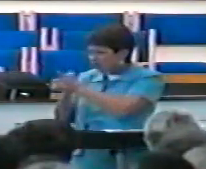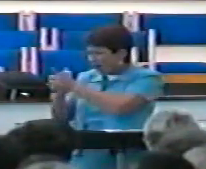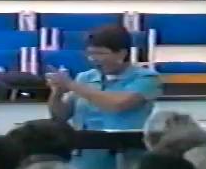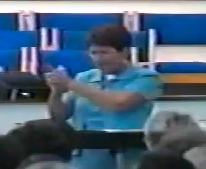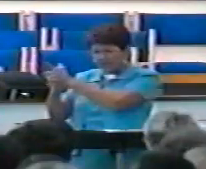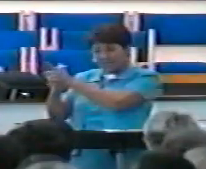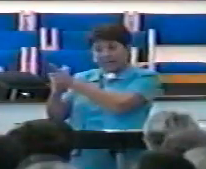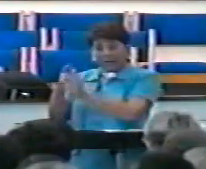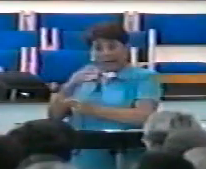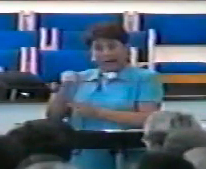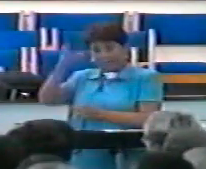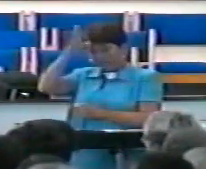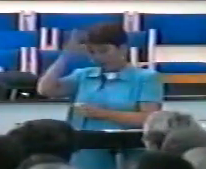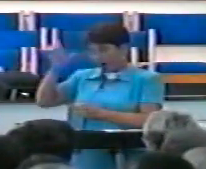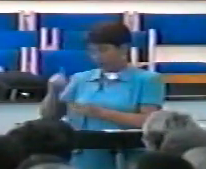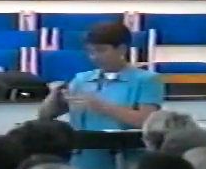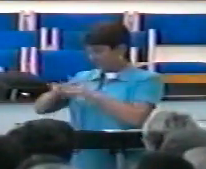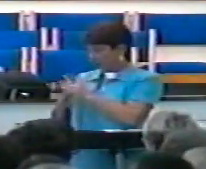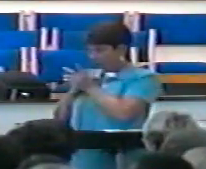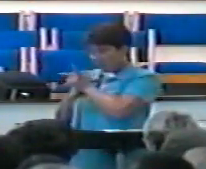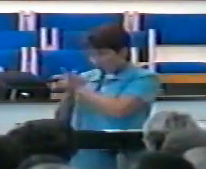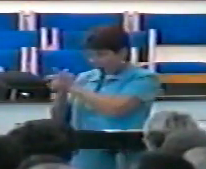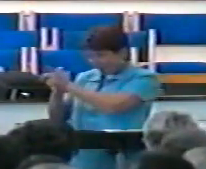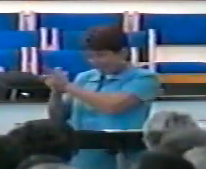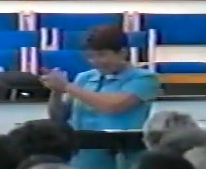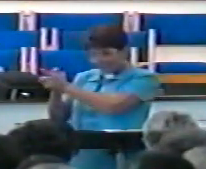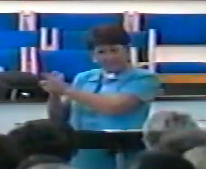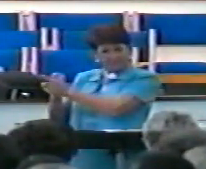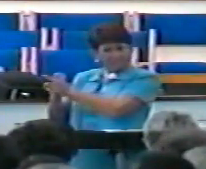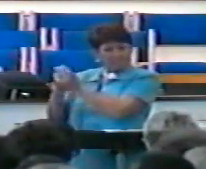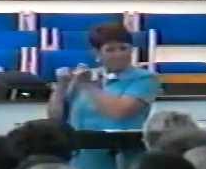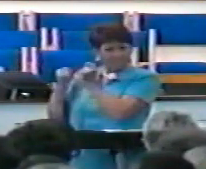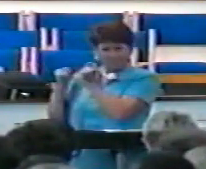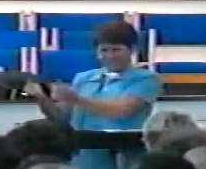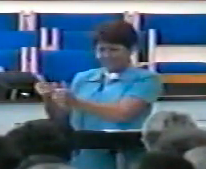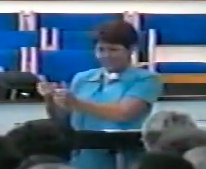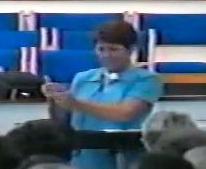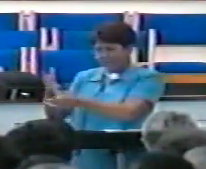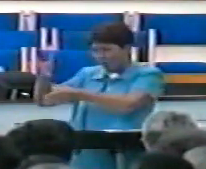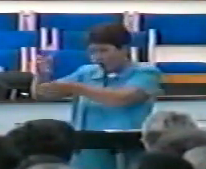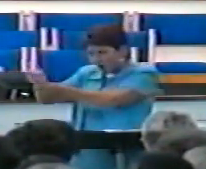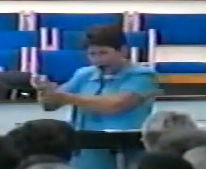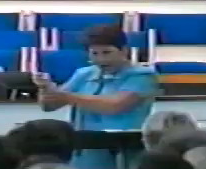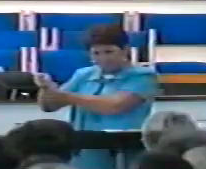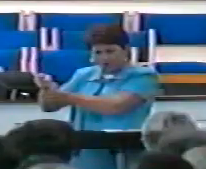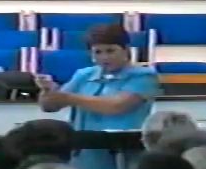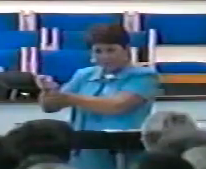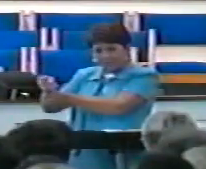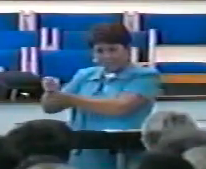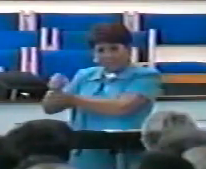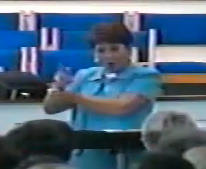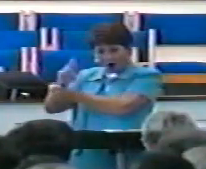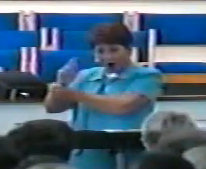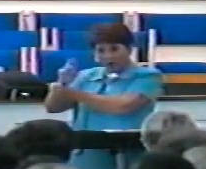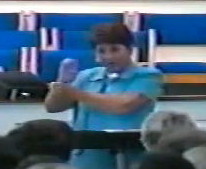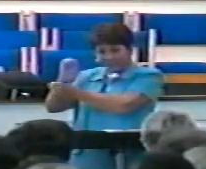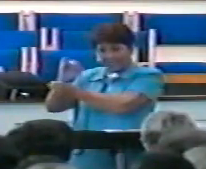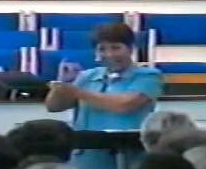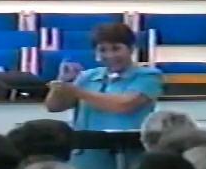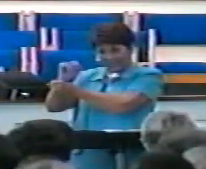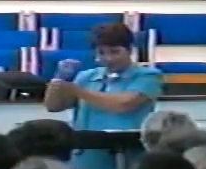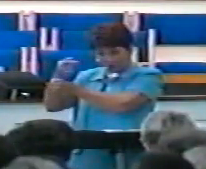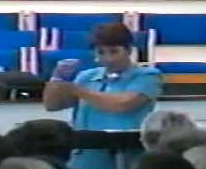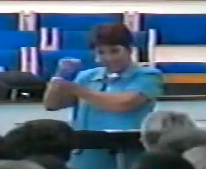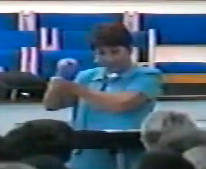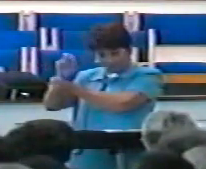ran as fast as he could and lunged and grabbed hold of the reins of those horses. They dragged him through the rocks